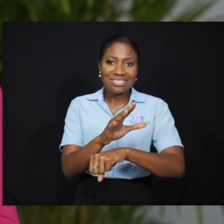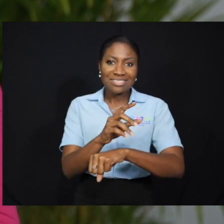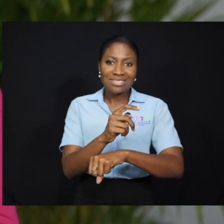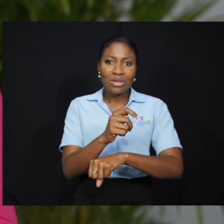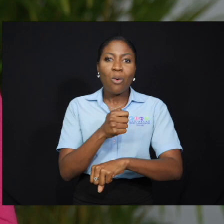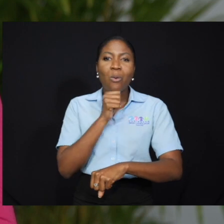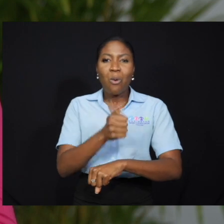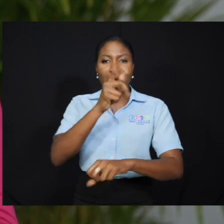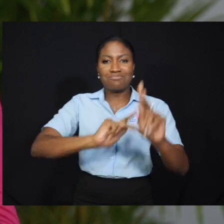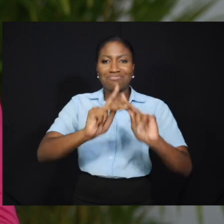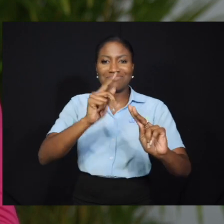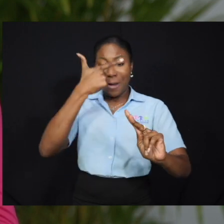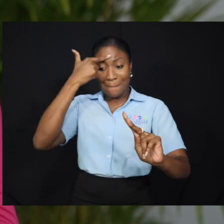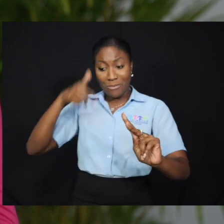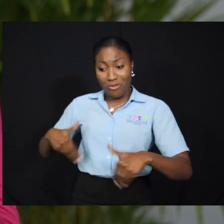but they are